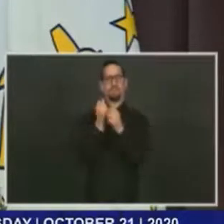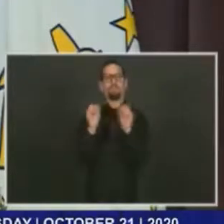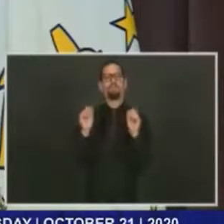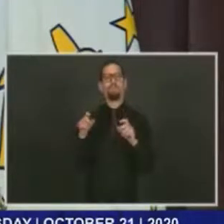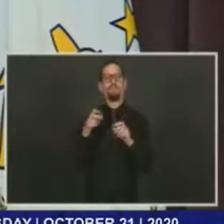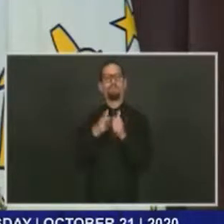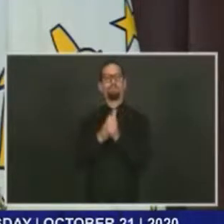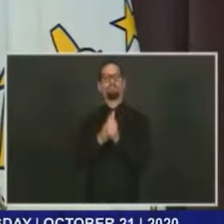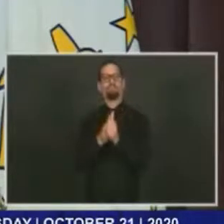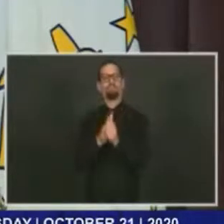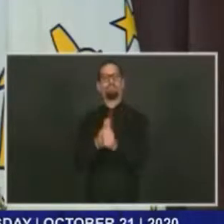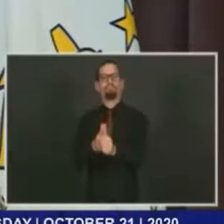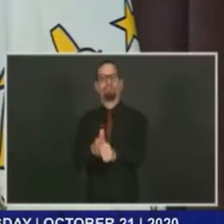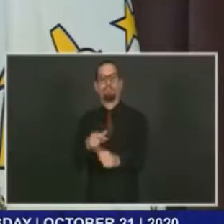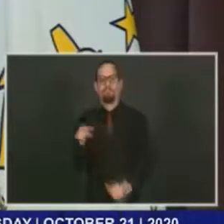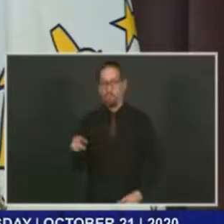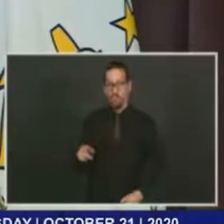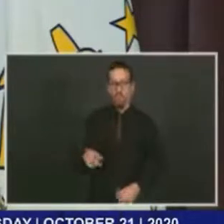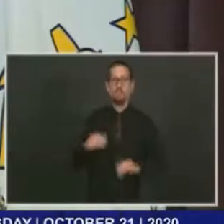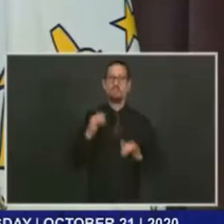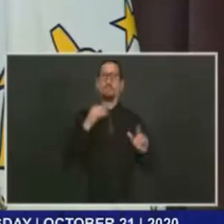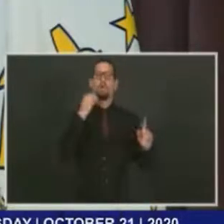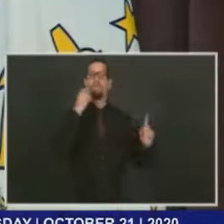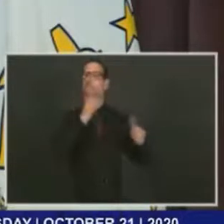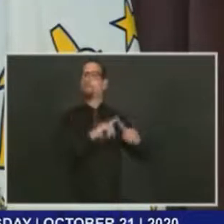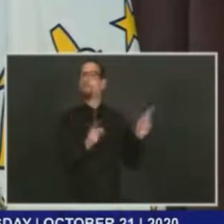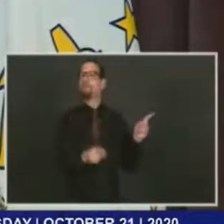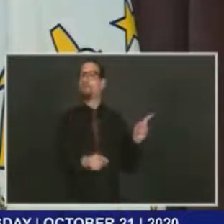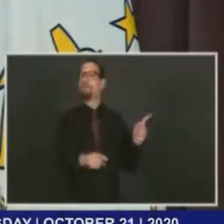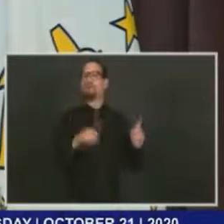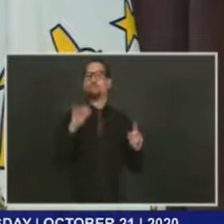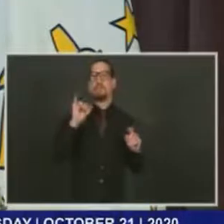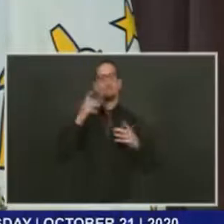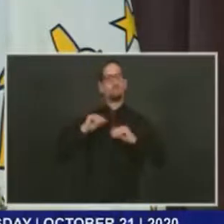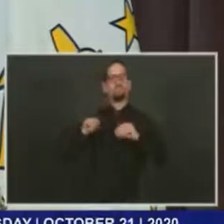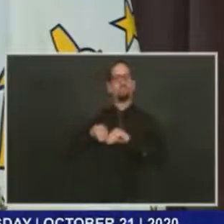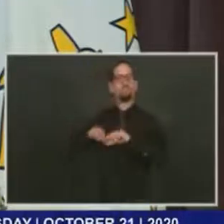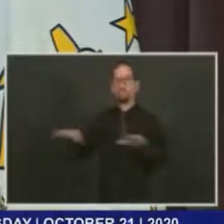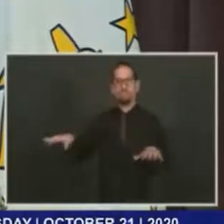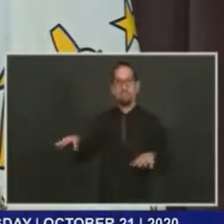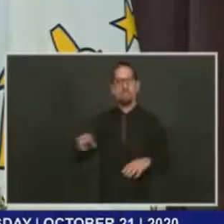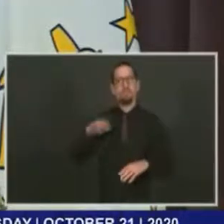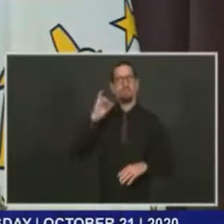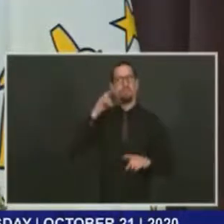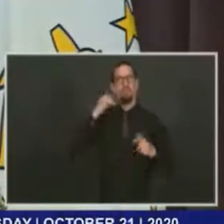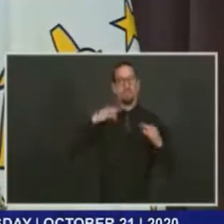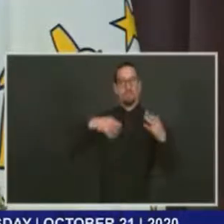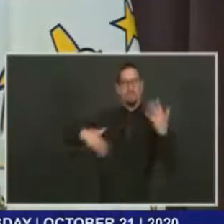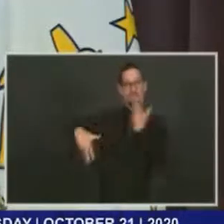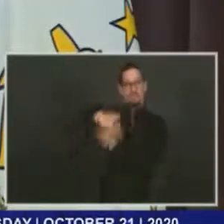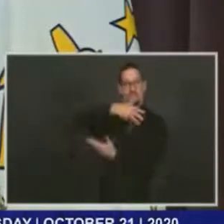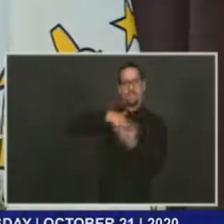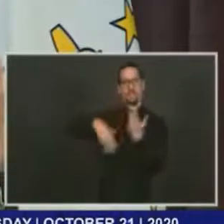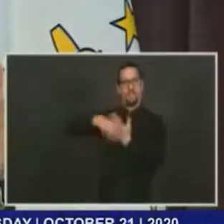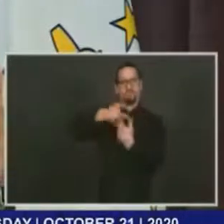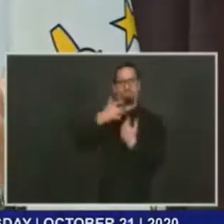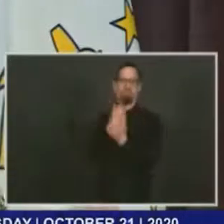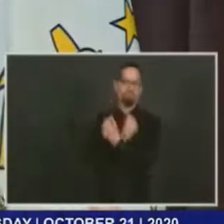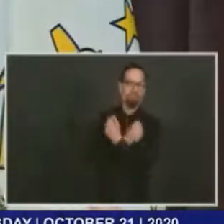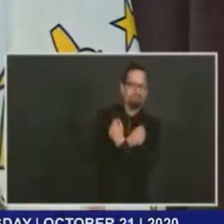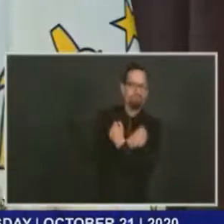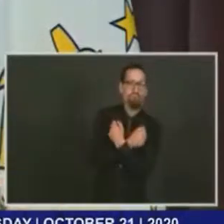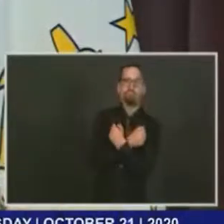vector of spread. The problem are the social gatherings. When we get close, we hug people, we take our masks off, we share drinks, we share